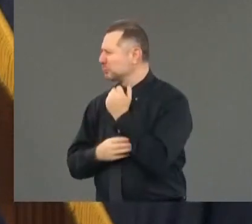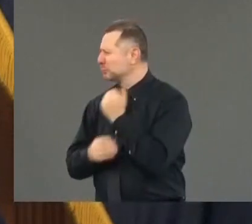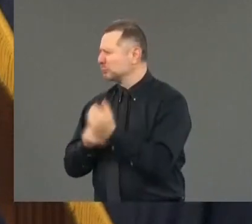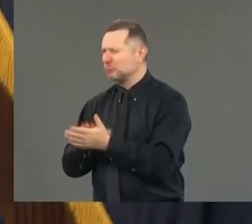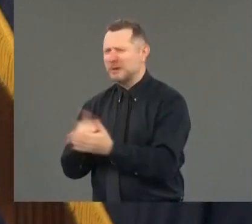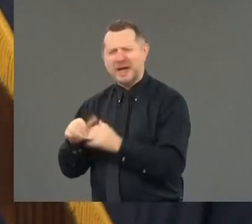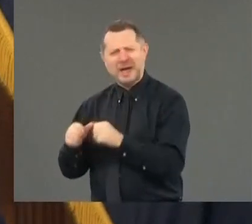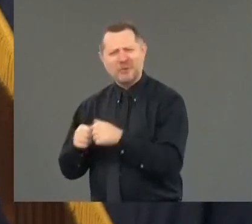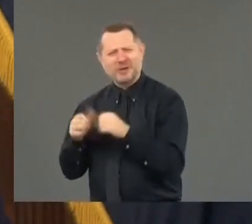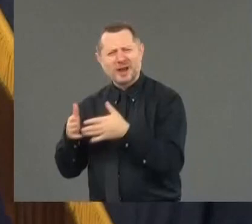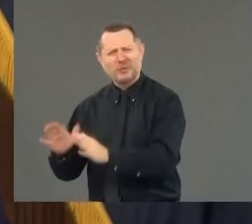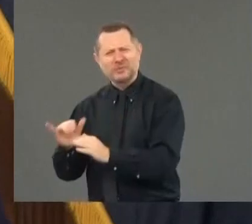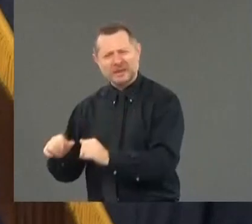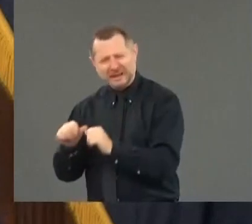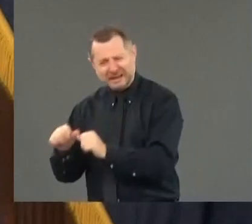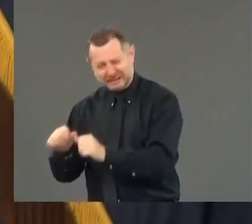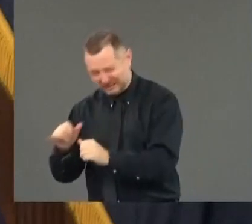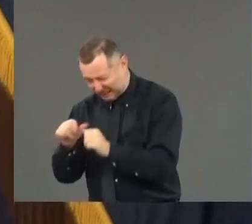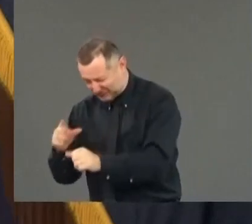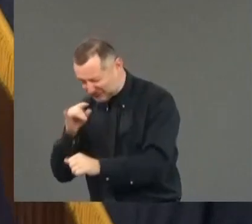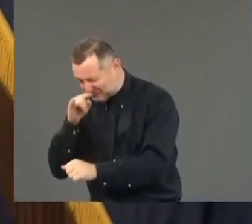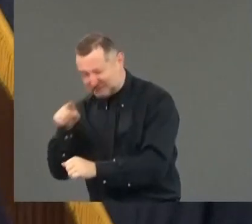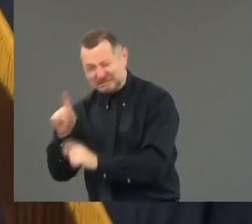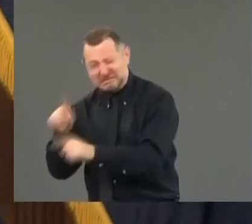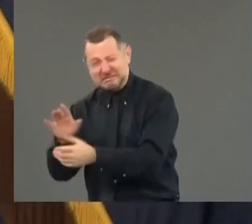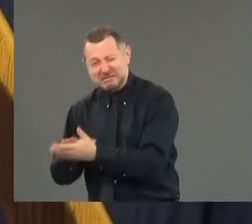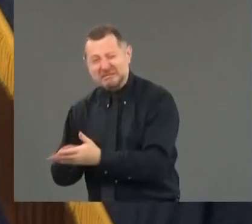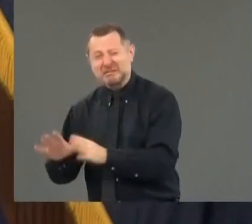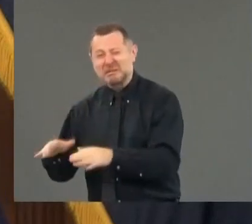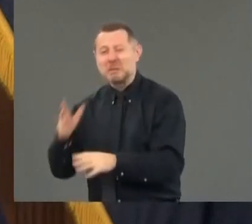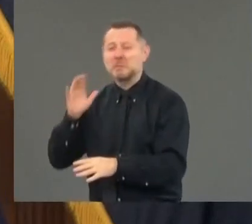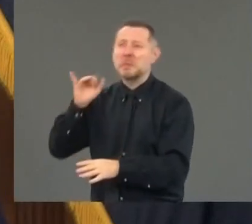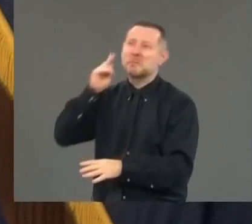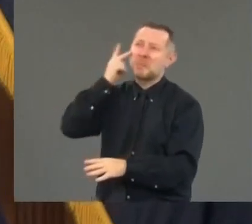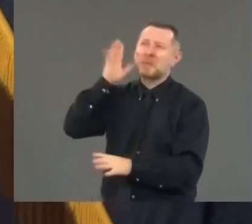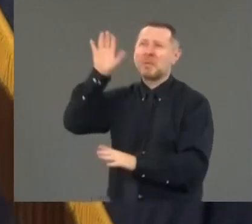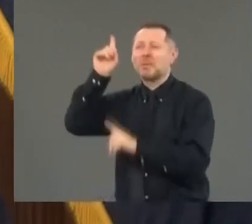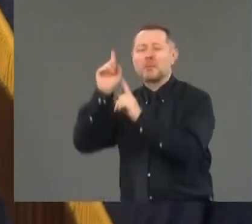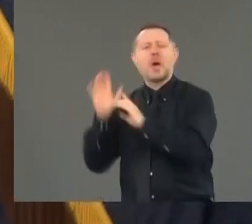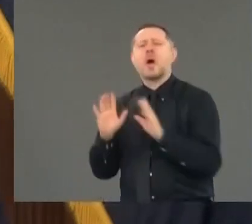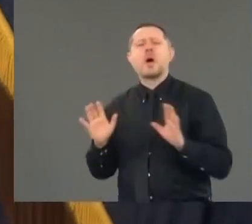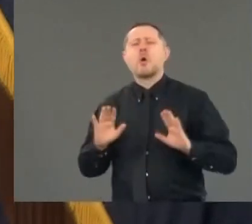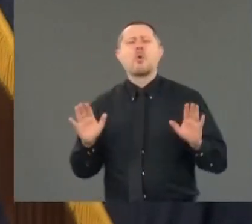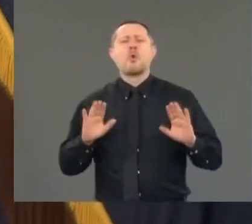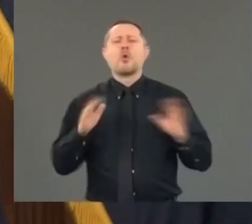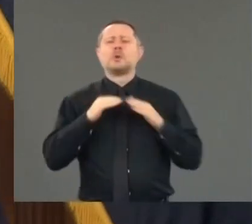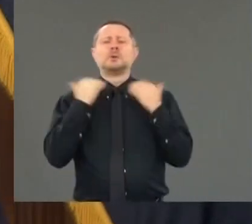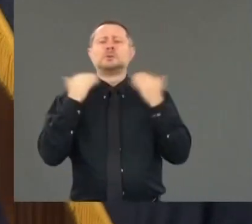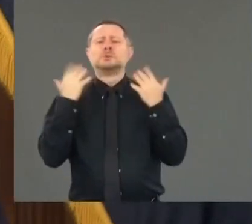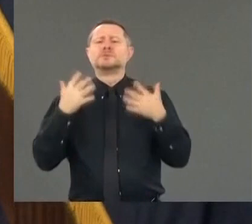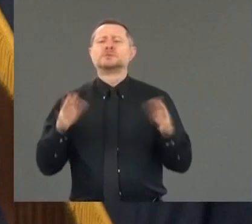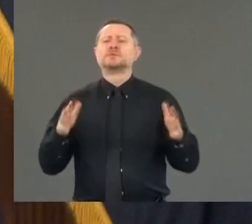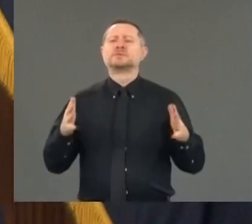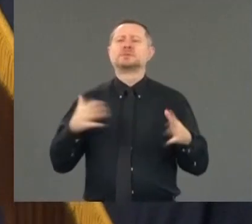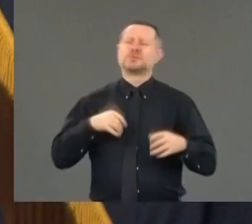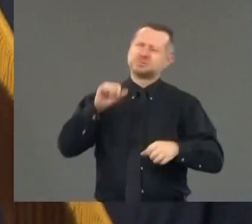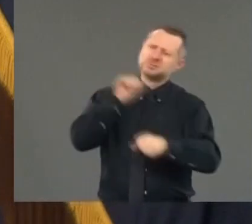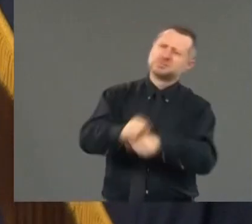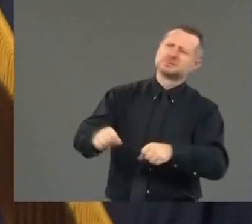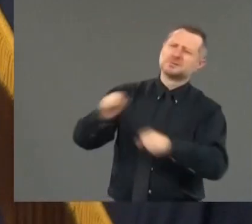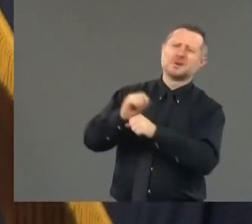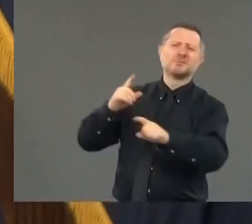child. Well, it's hard politically. I understand it. I've been battling these things as